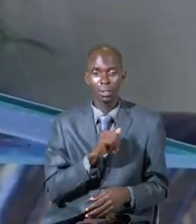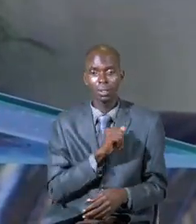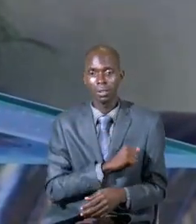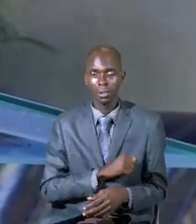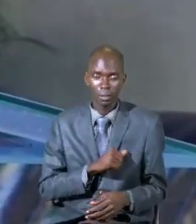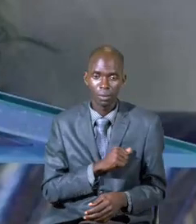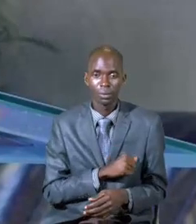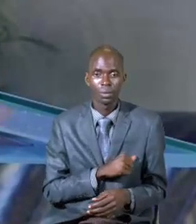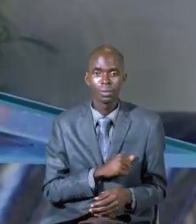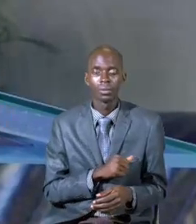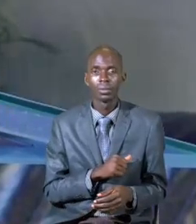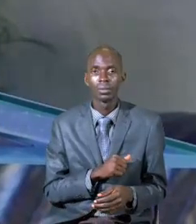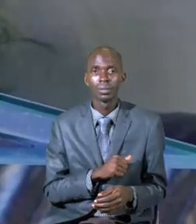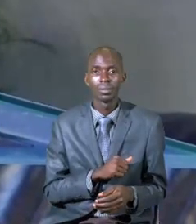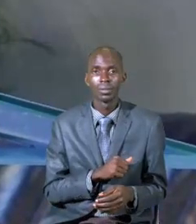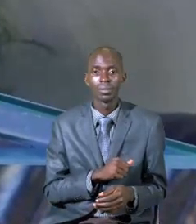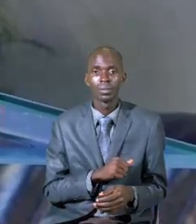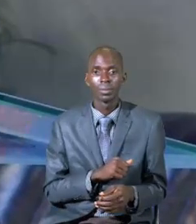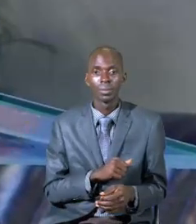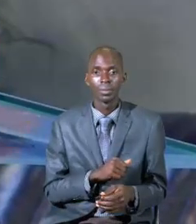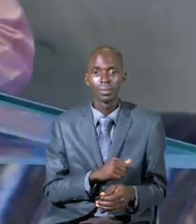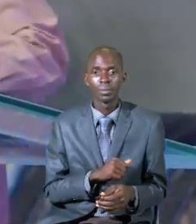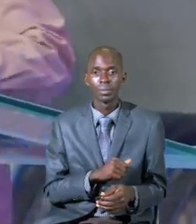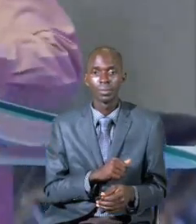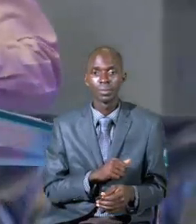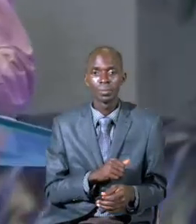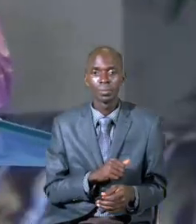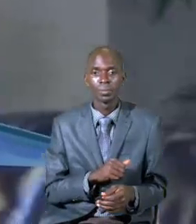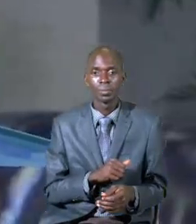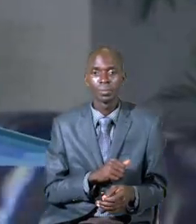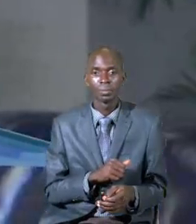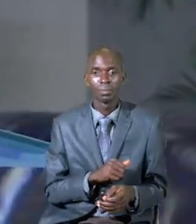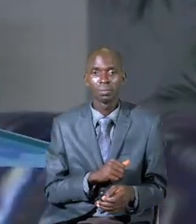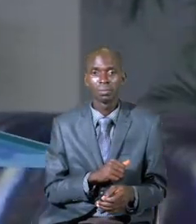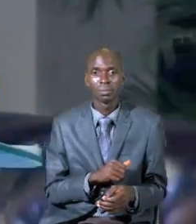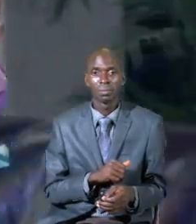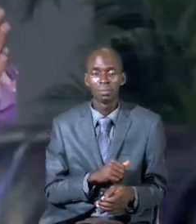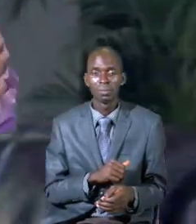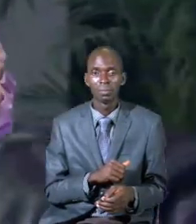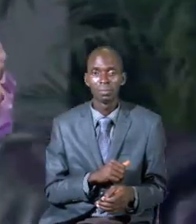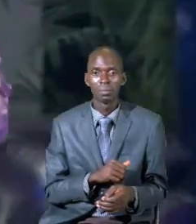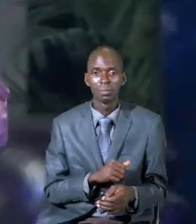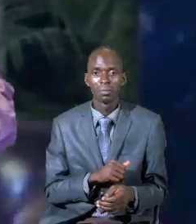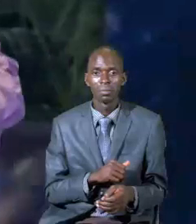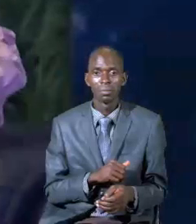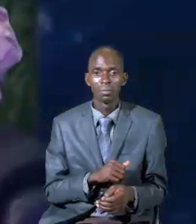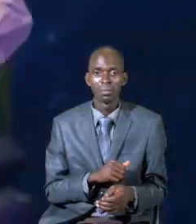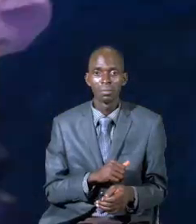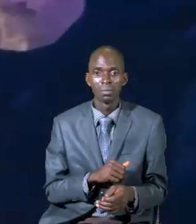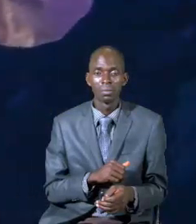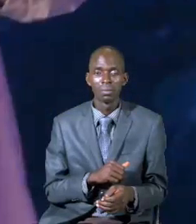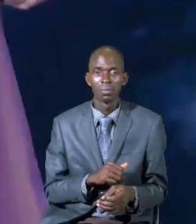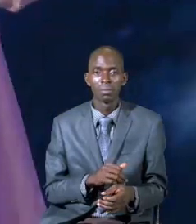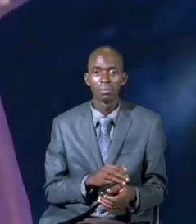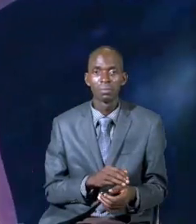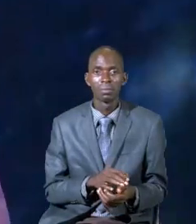it. If you don't change that bad attitude, you have passport, you have ticket, and then you